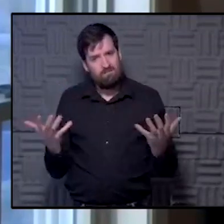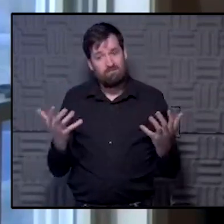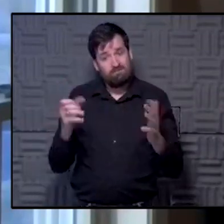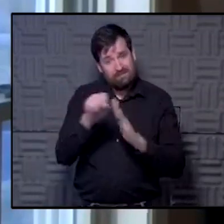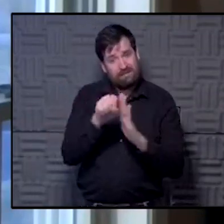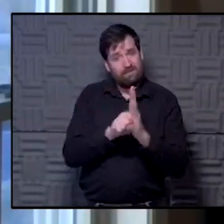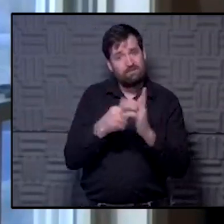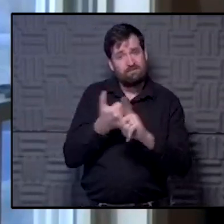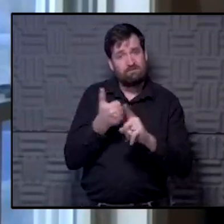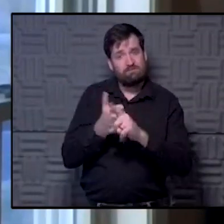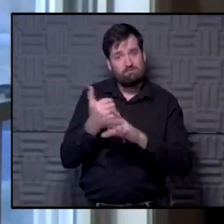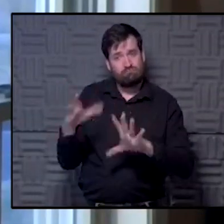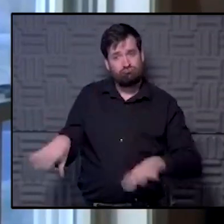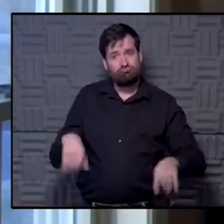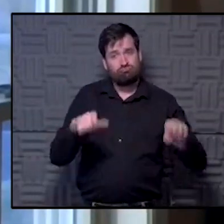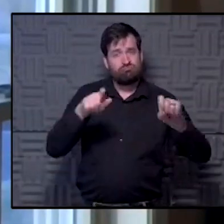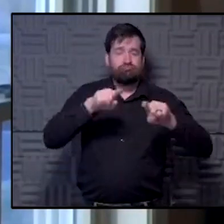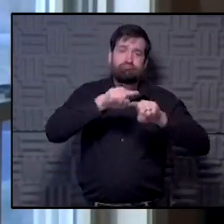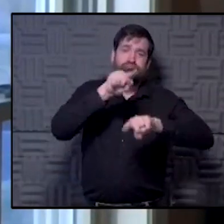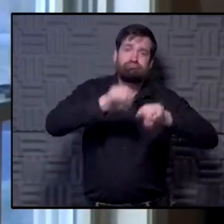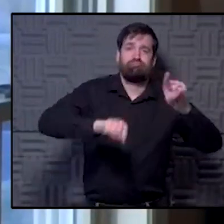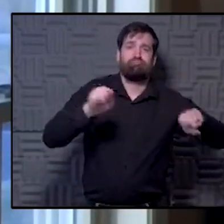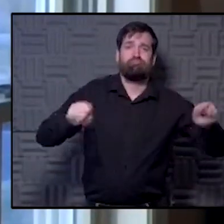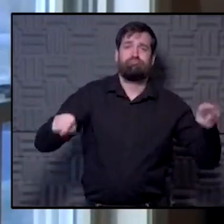have adopted slightly different